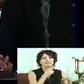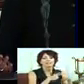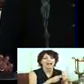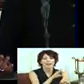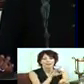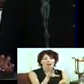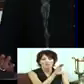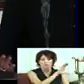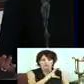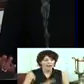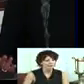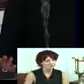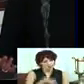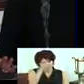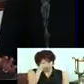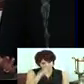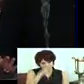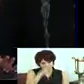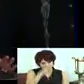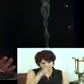Nazarene. Amen. Amen.